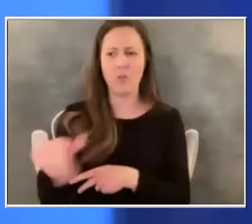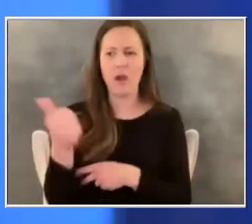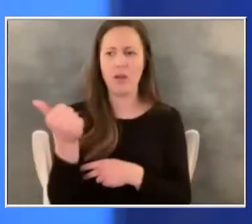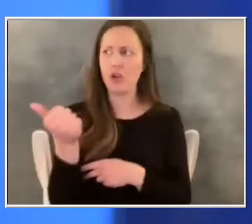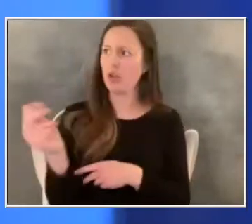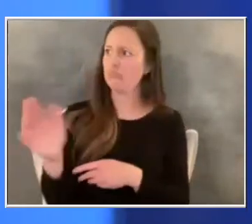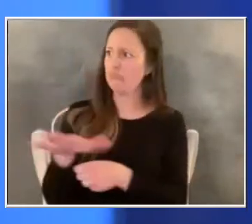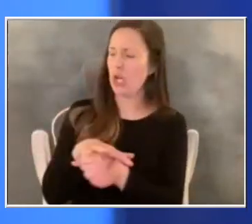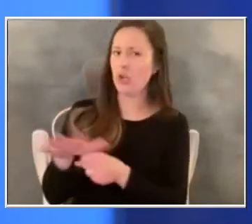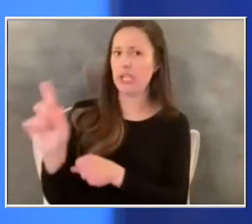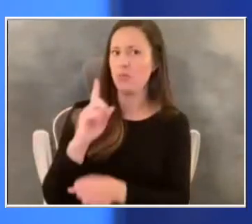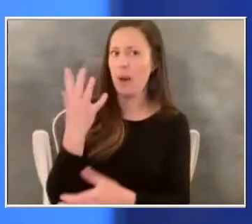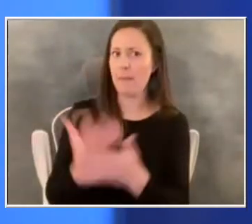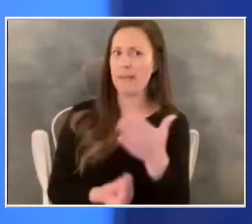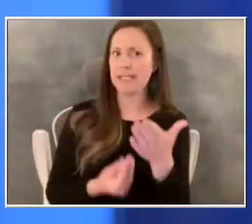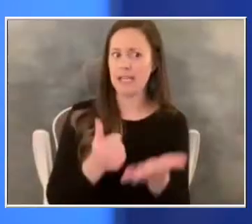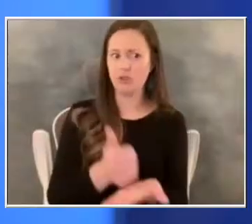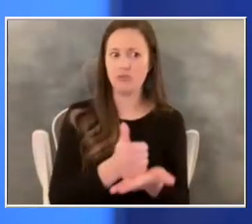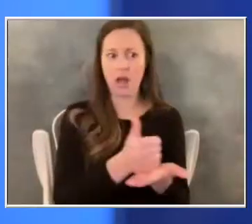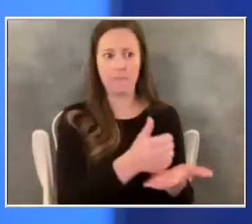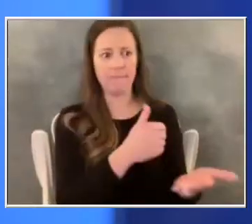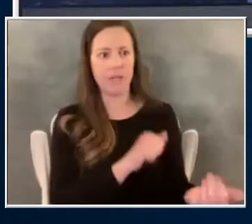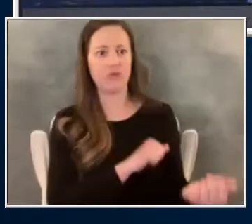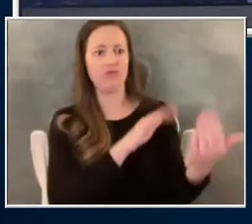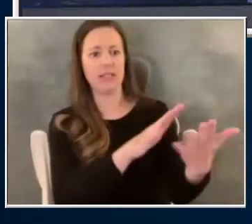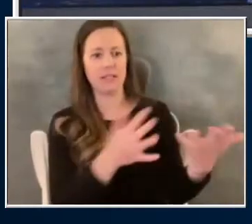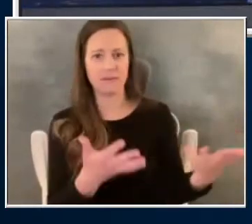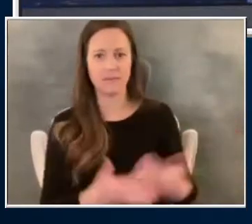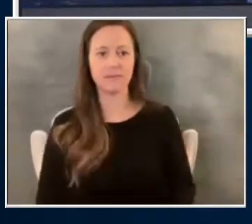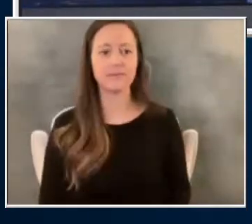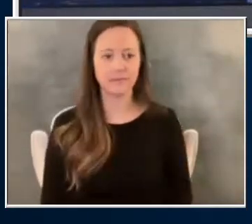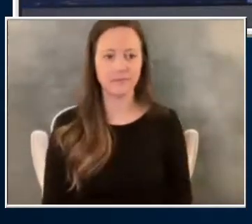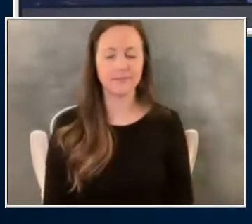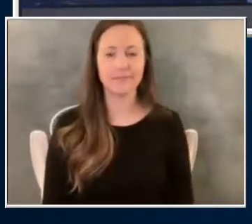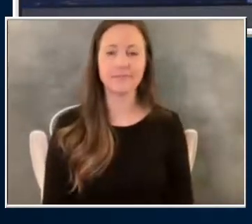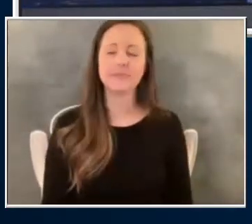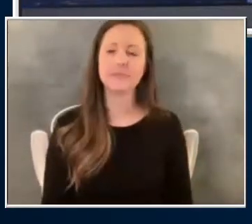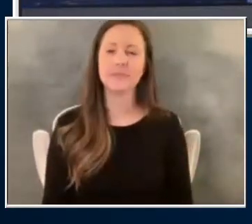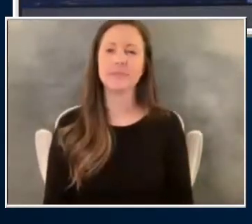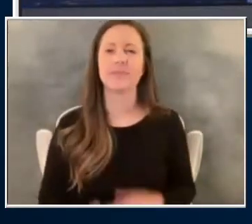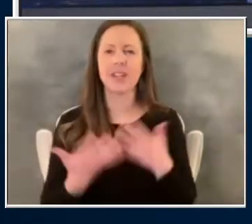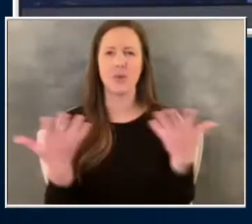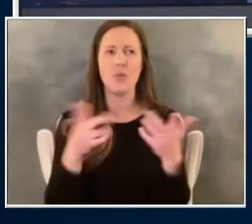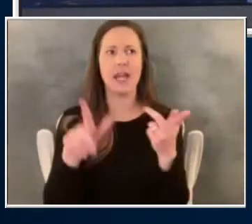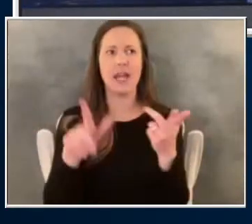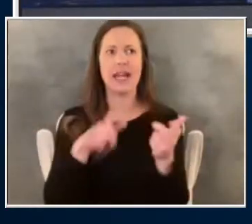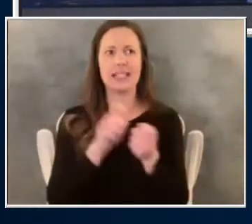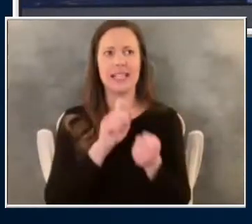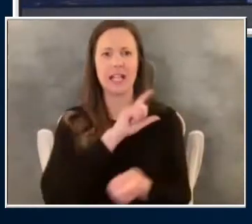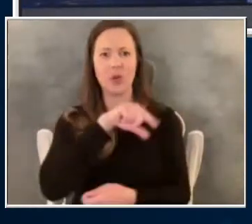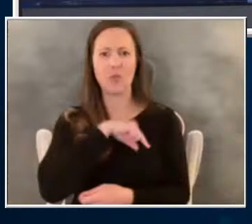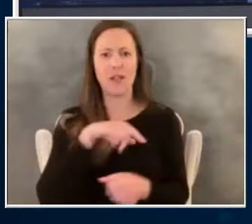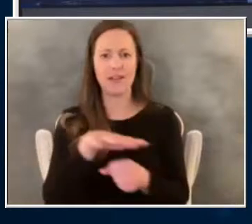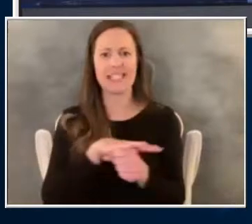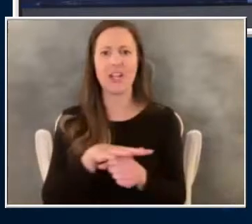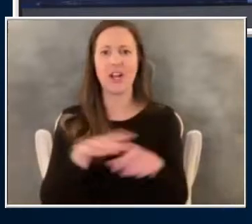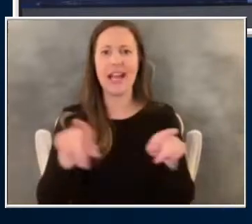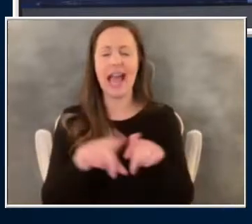are the greatest needs across rural Kansas? Amy wants to know, what exactly qualifies an area as a maternity